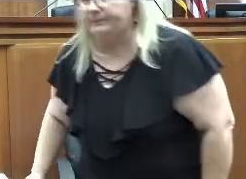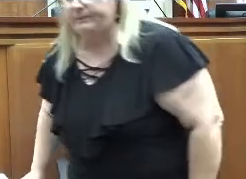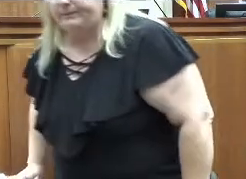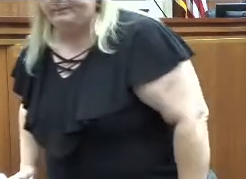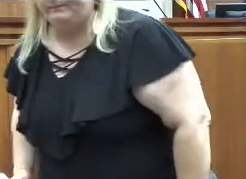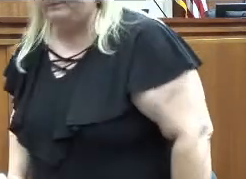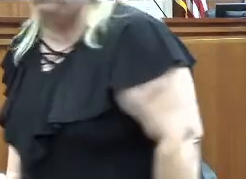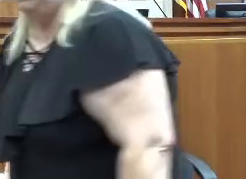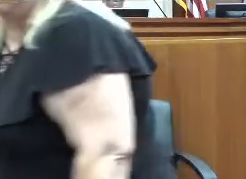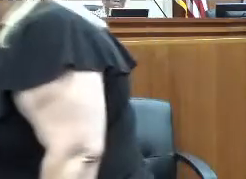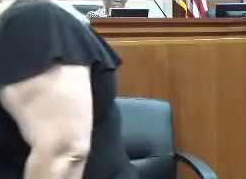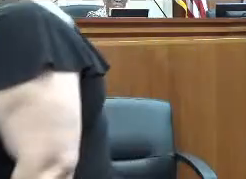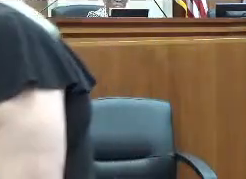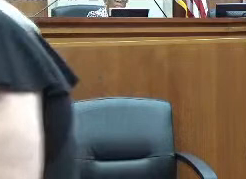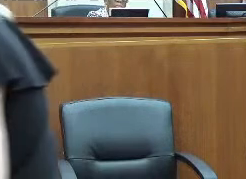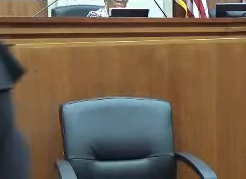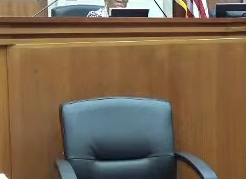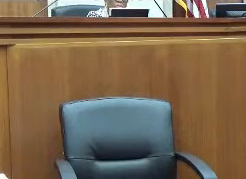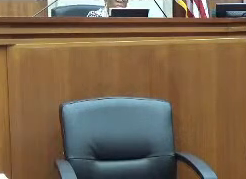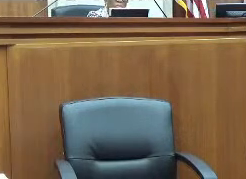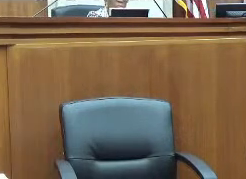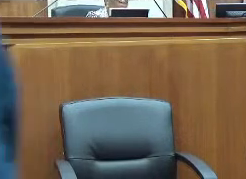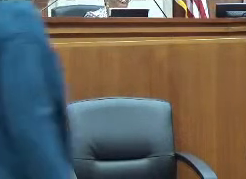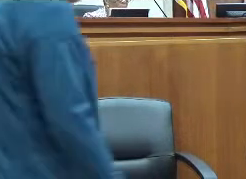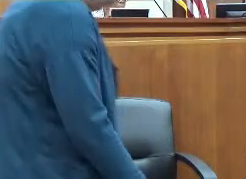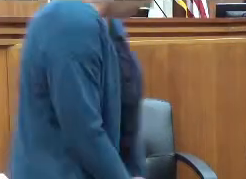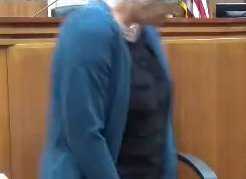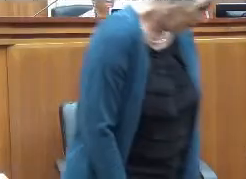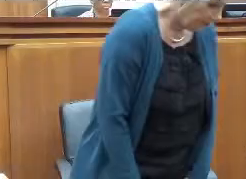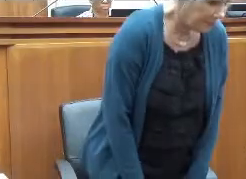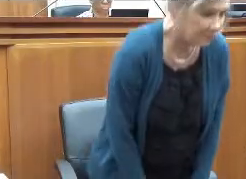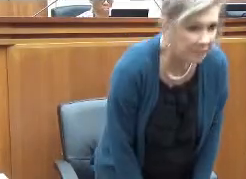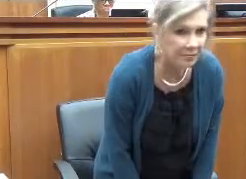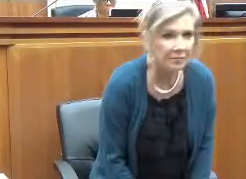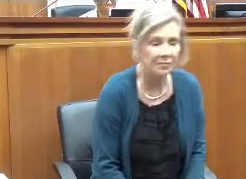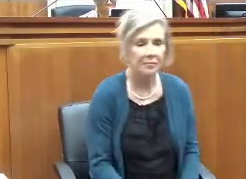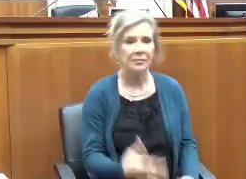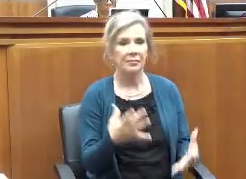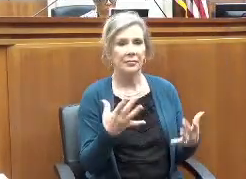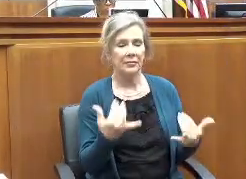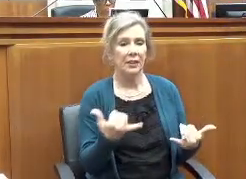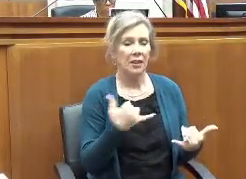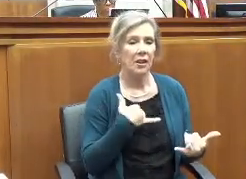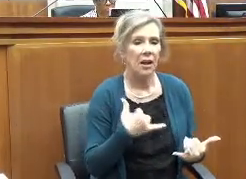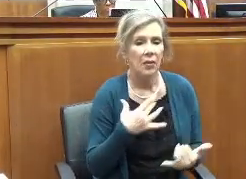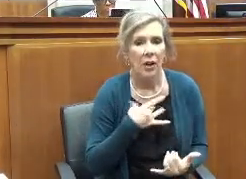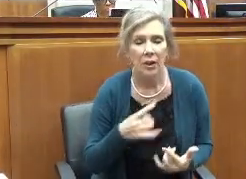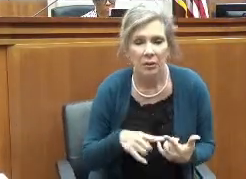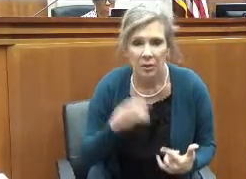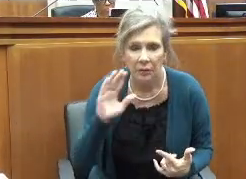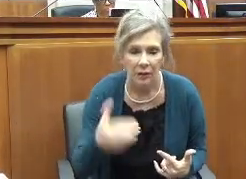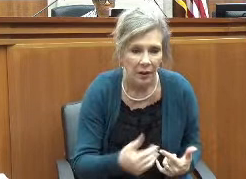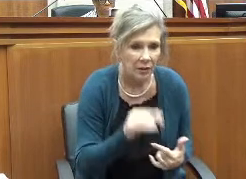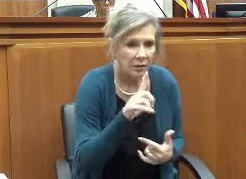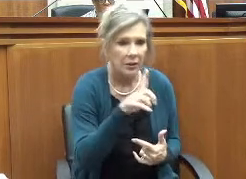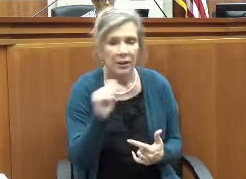Excellent. All right, at this time, I would like to invite the Louisiana Connections Academy team up for their presentation.